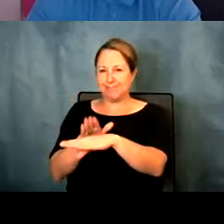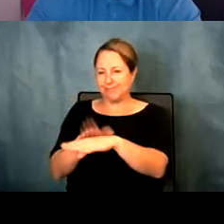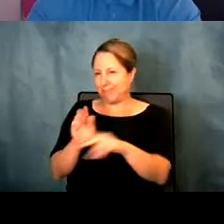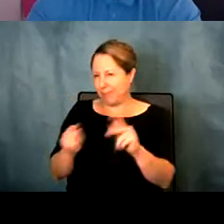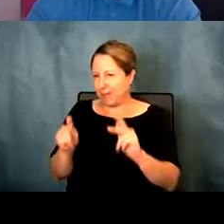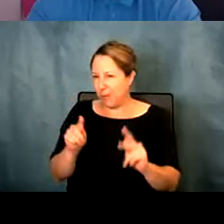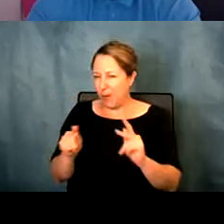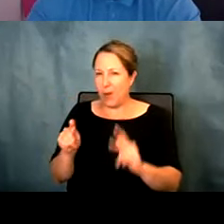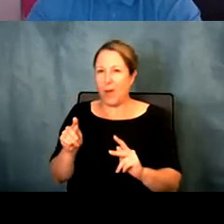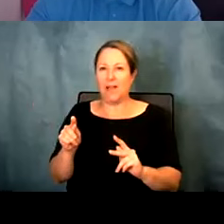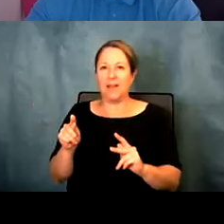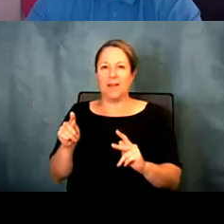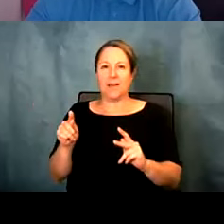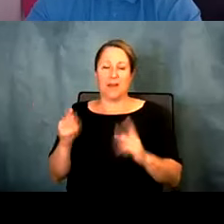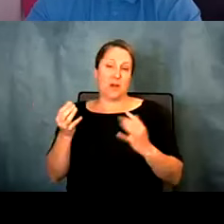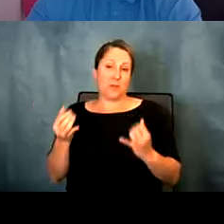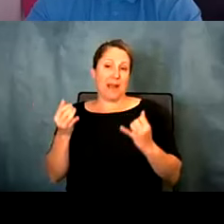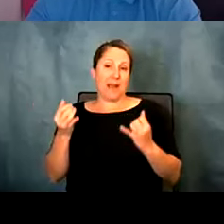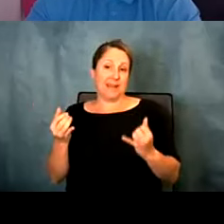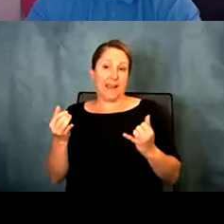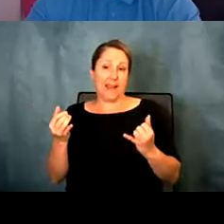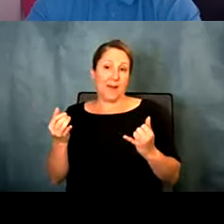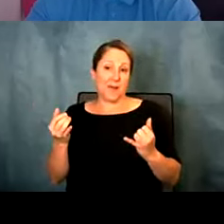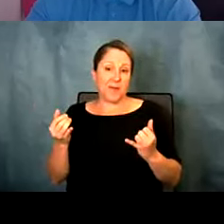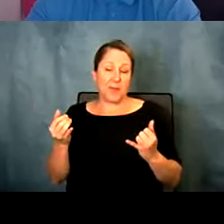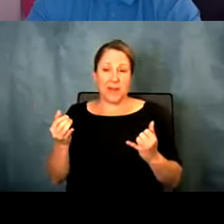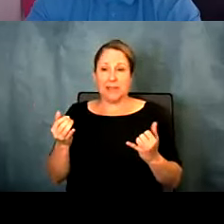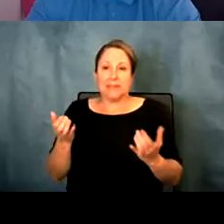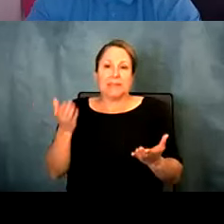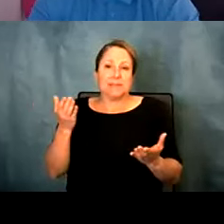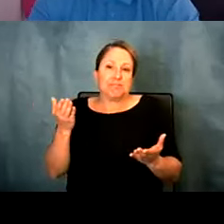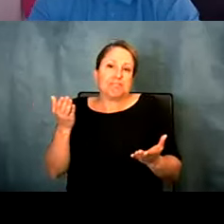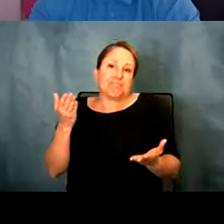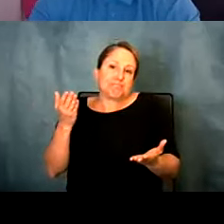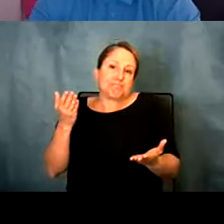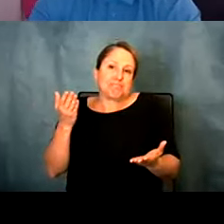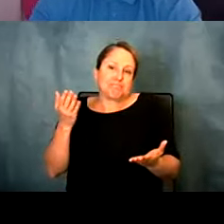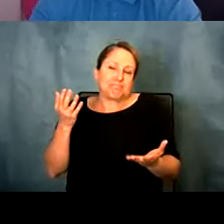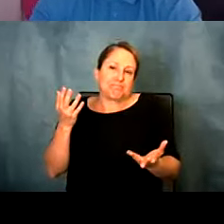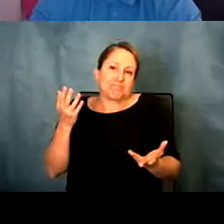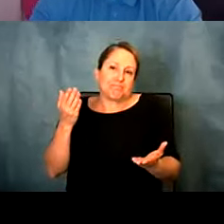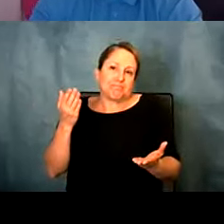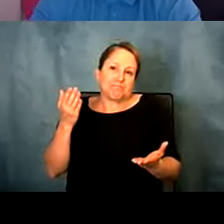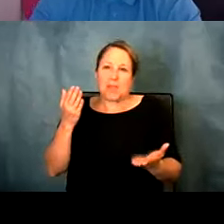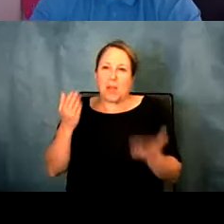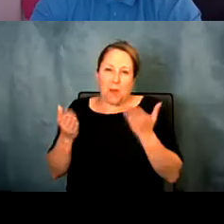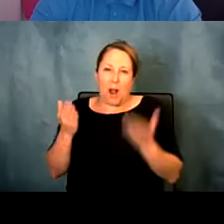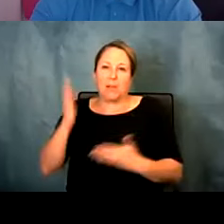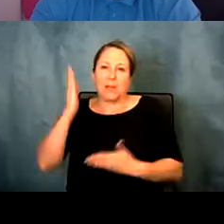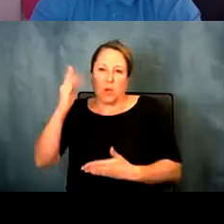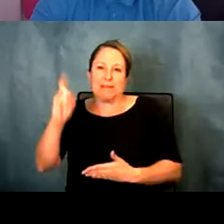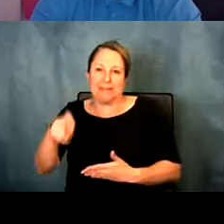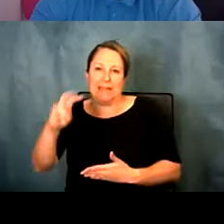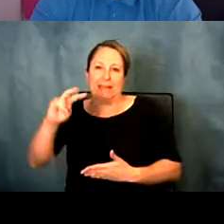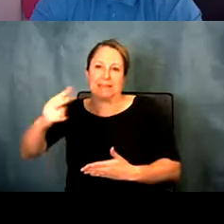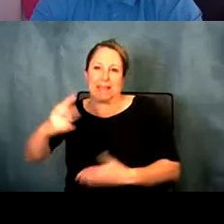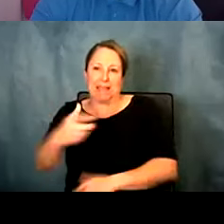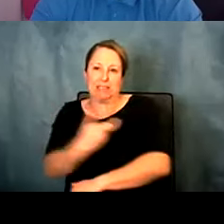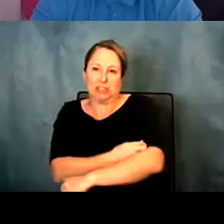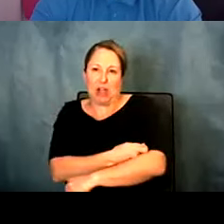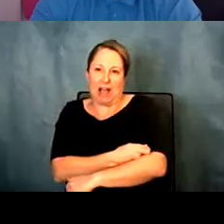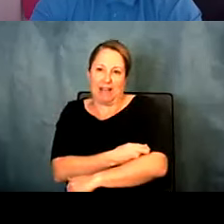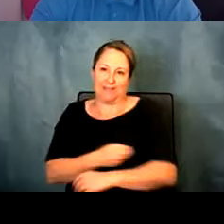conversations at this point and where we're at, that the likelihood that it will remain only one dose is low. So that might start to take away the